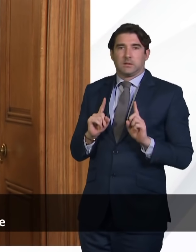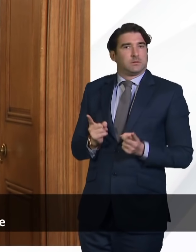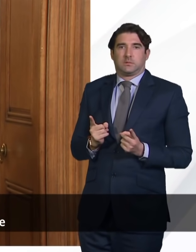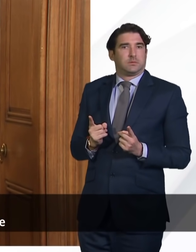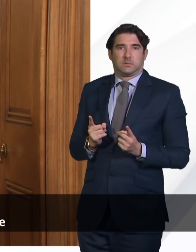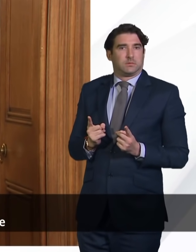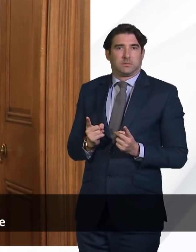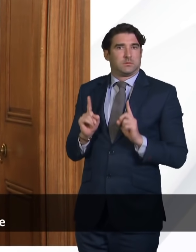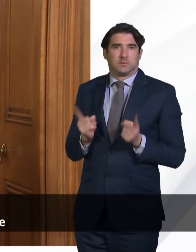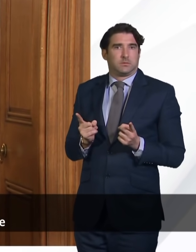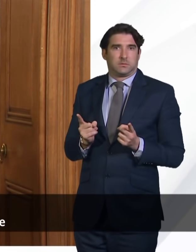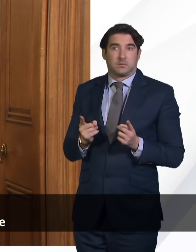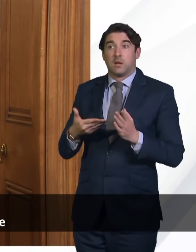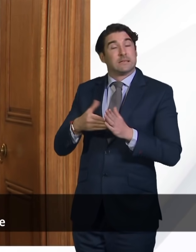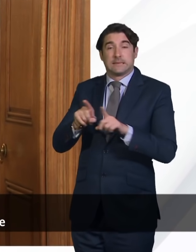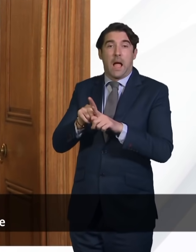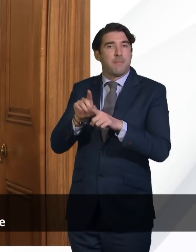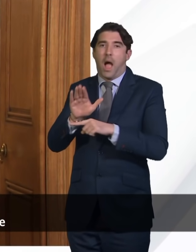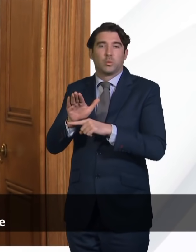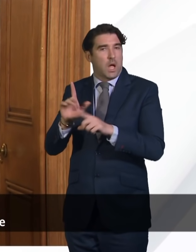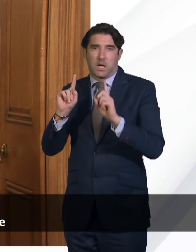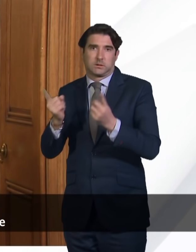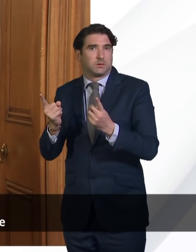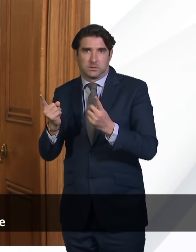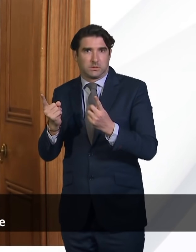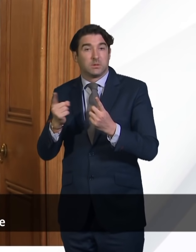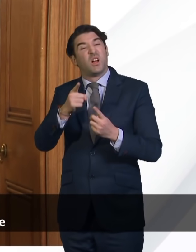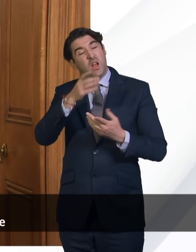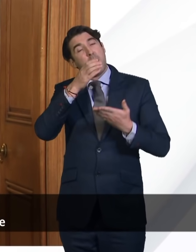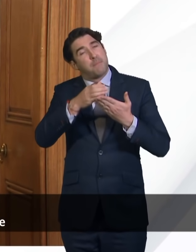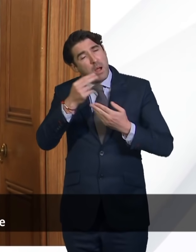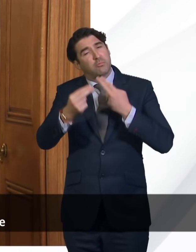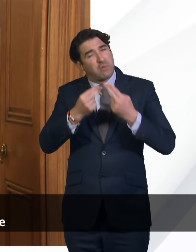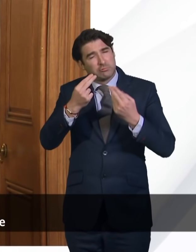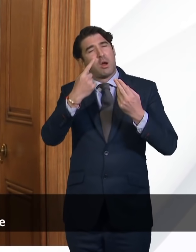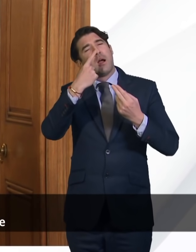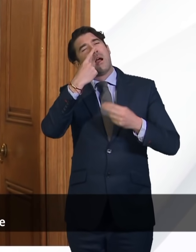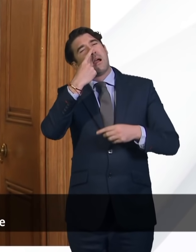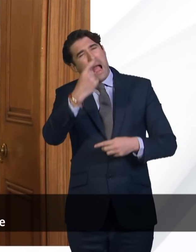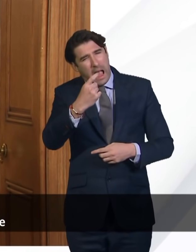socialise outside. And of course, and people will pick up on